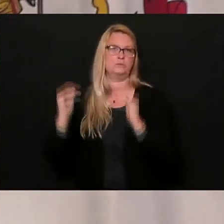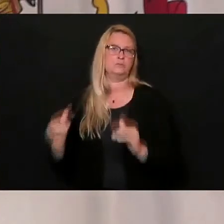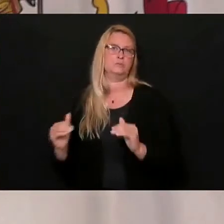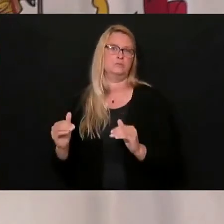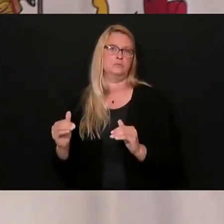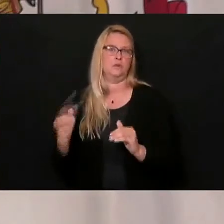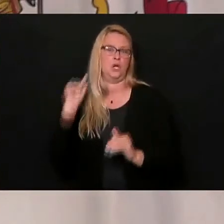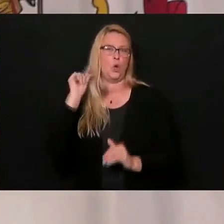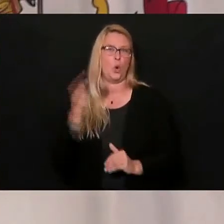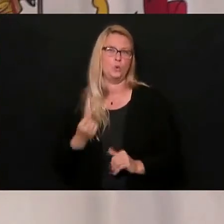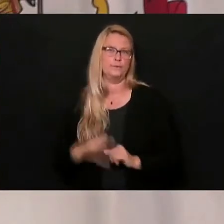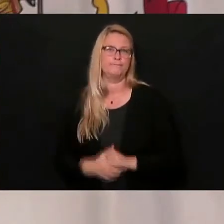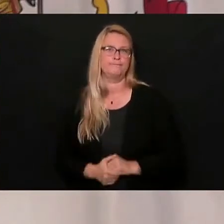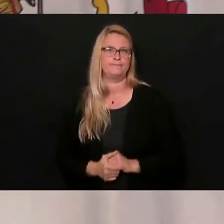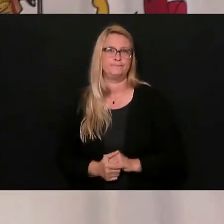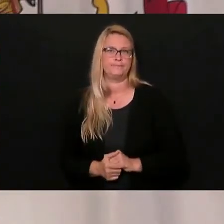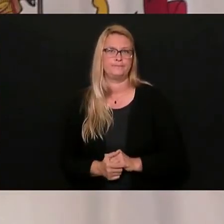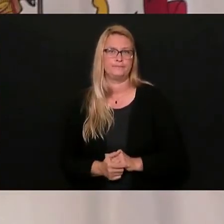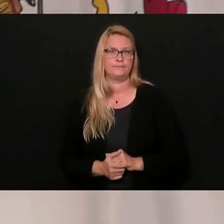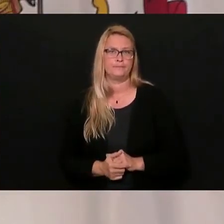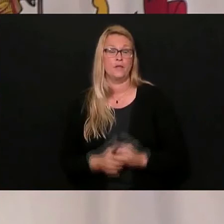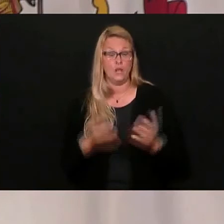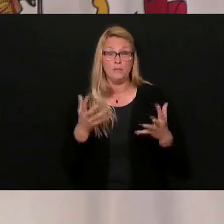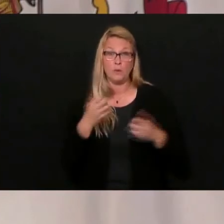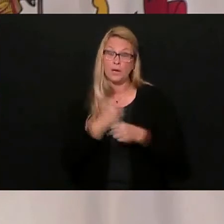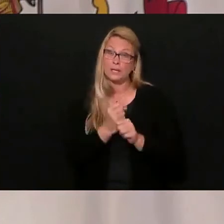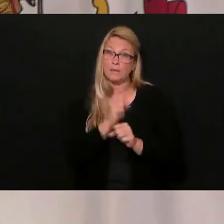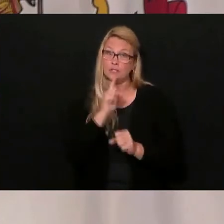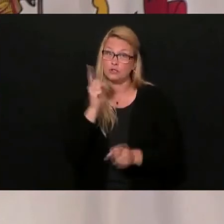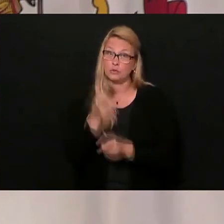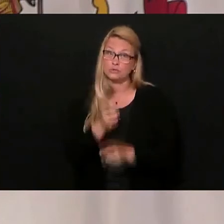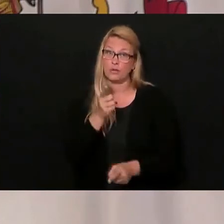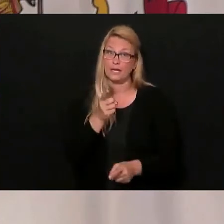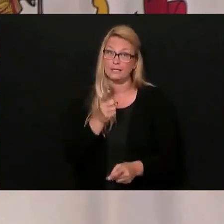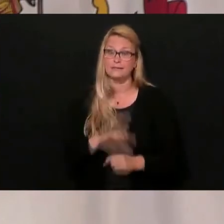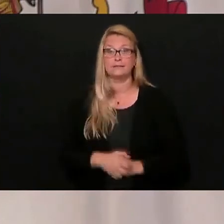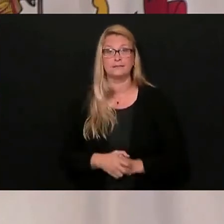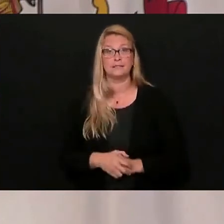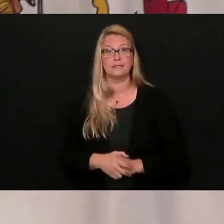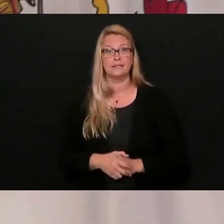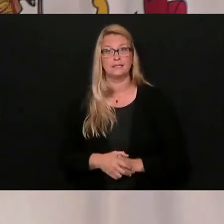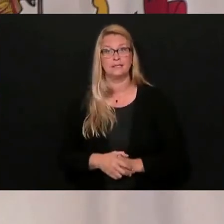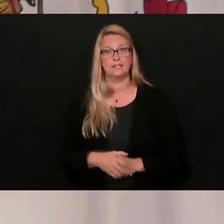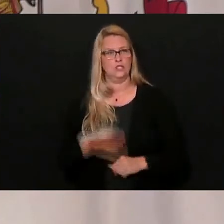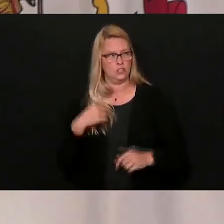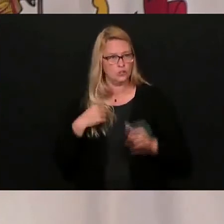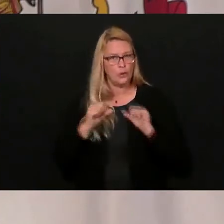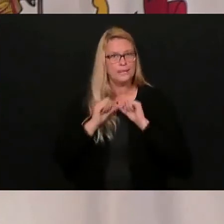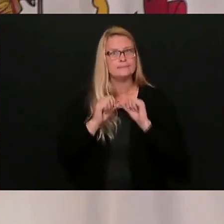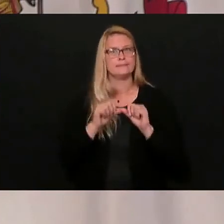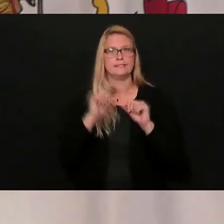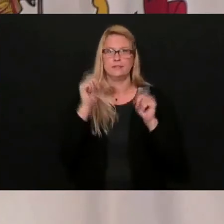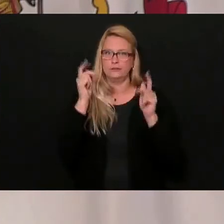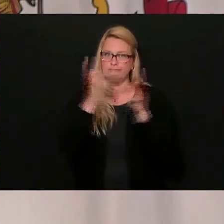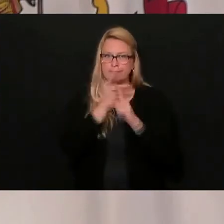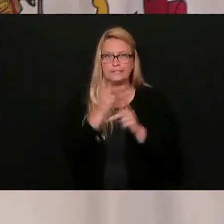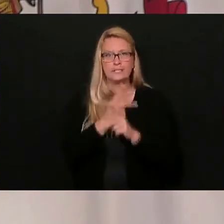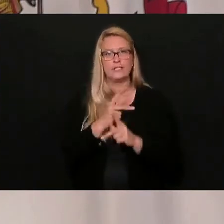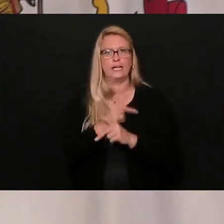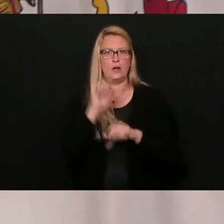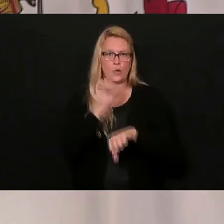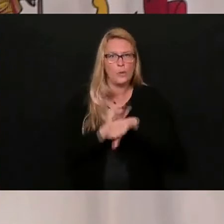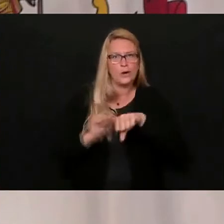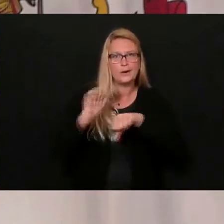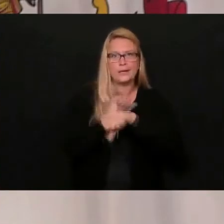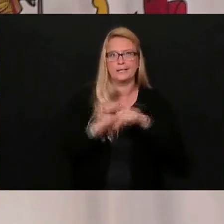become gold. We wanted to make sure that was right. And so we kept working it, and